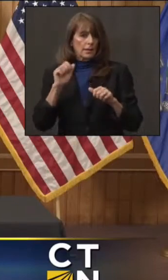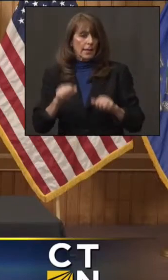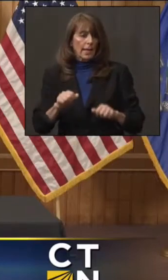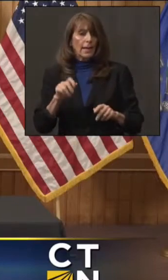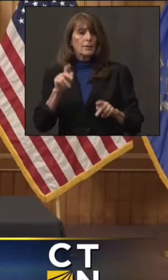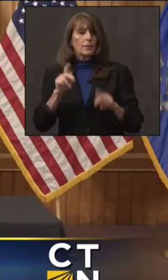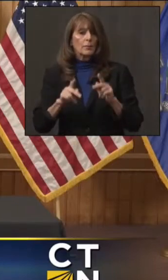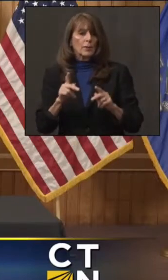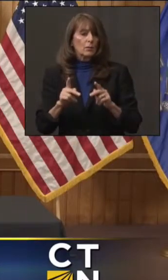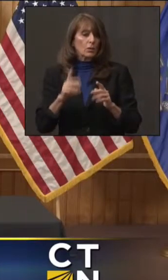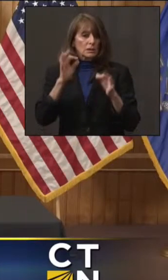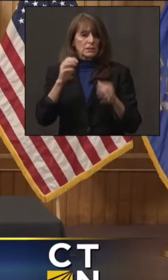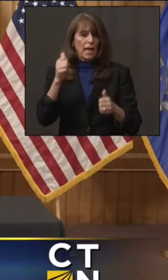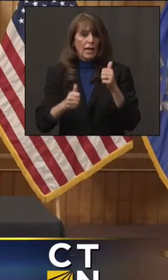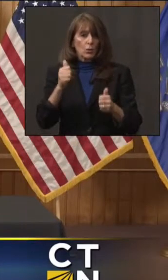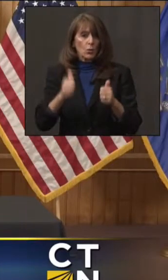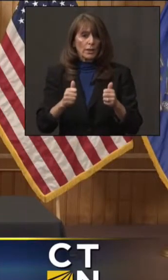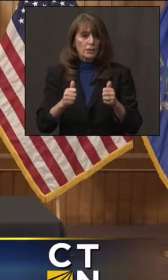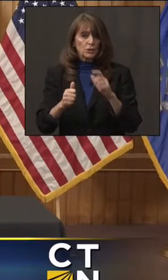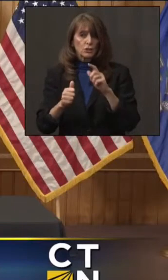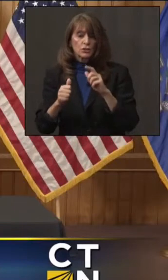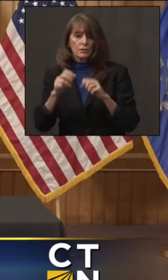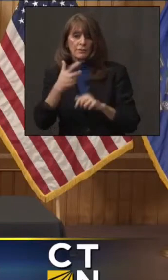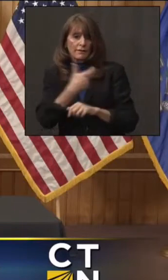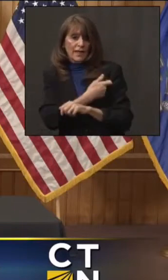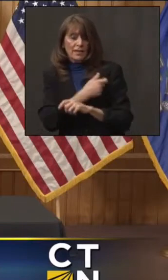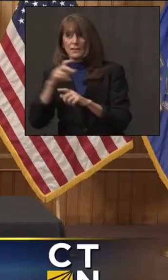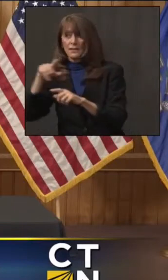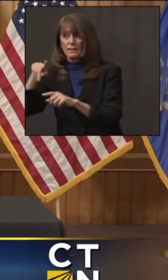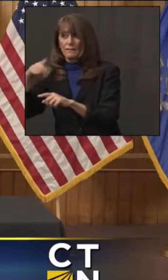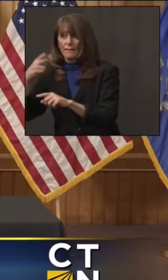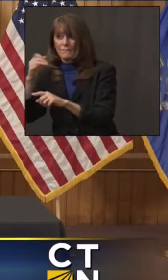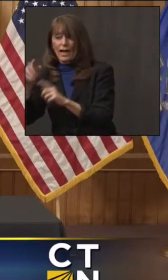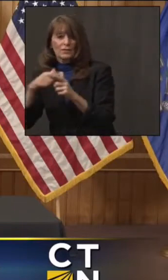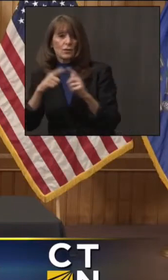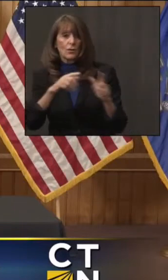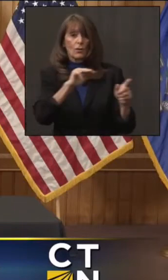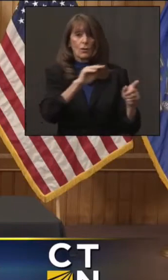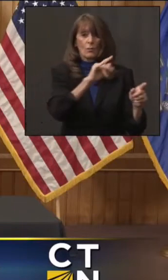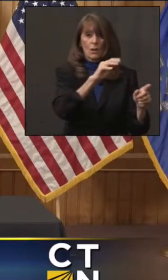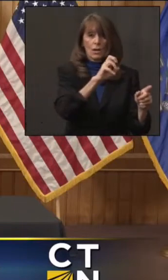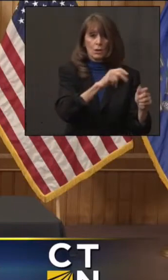actual jabs they get, or is that going to be subject to availability?